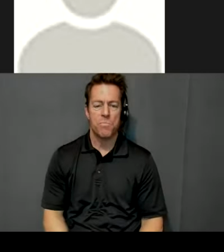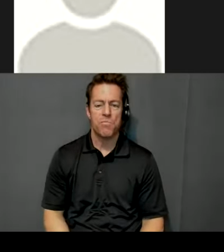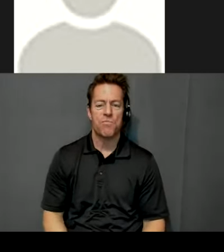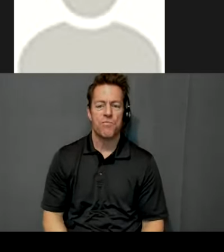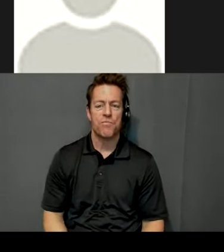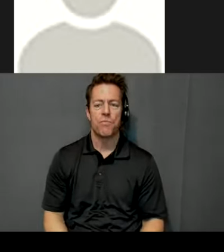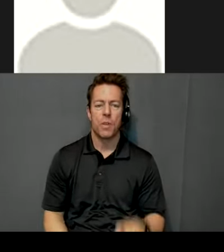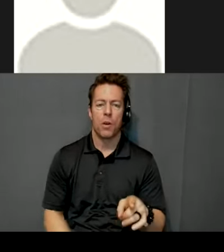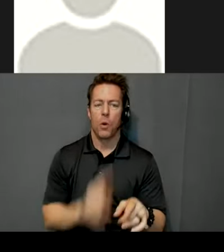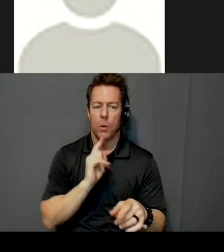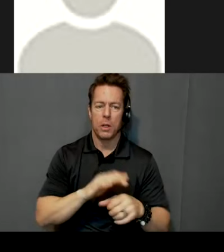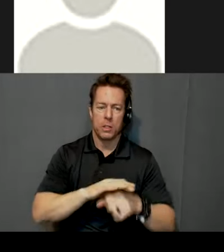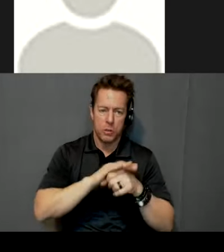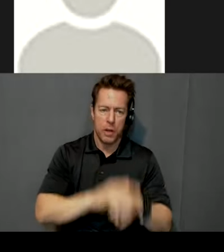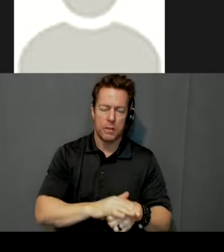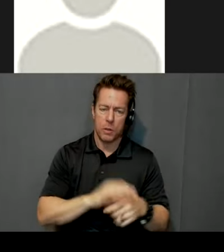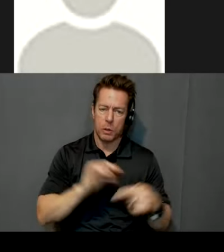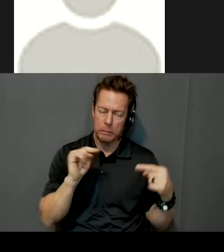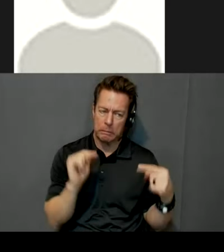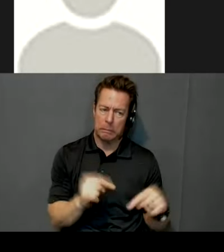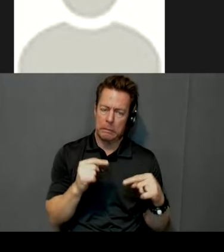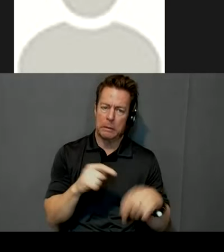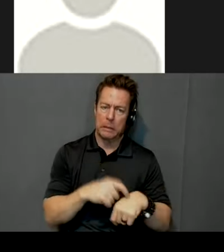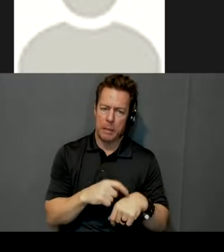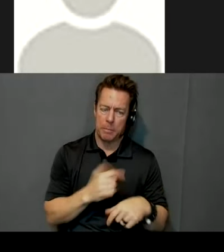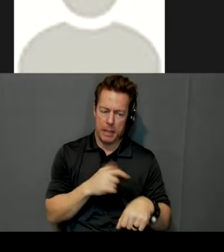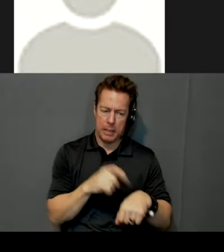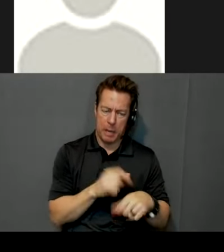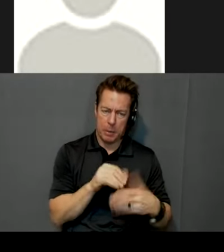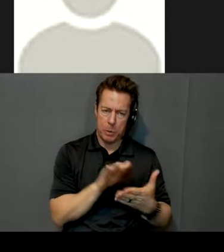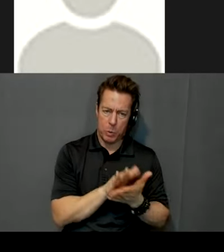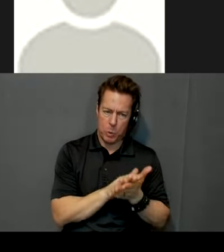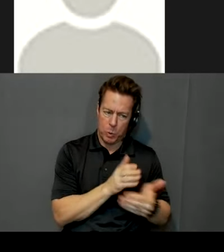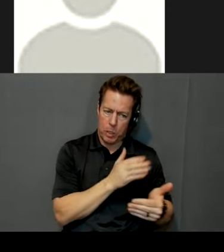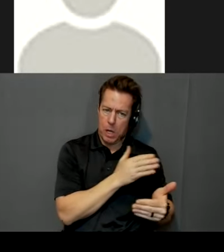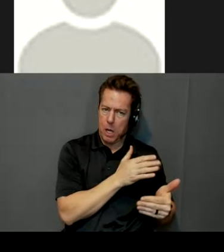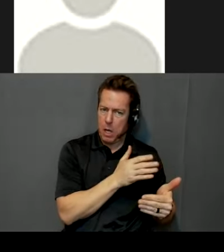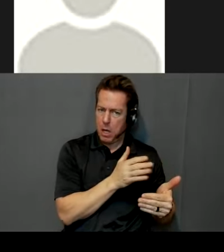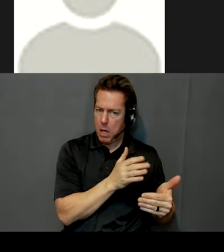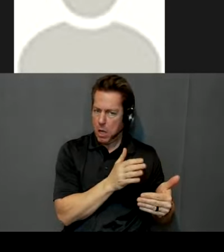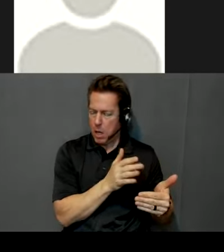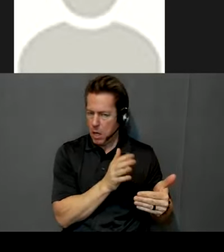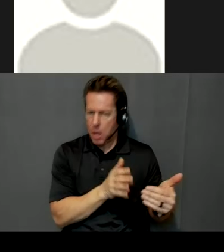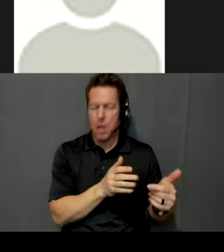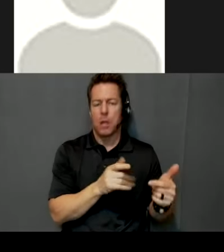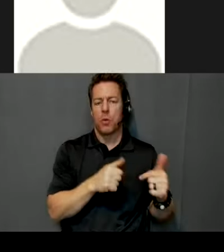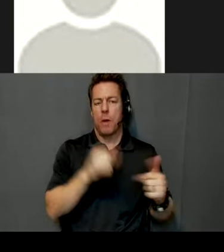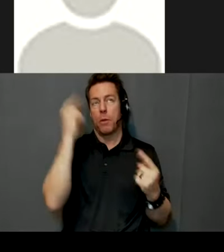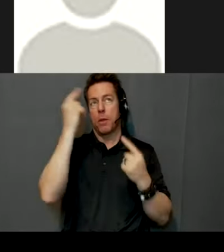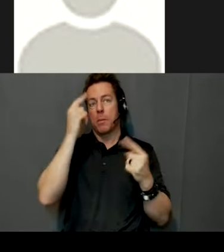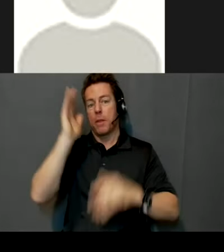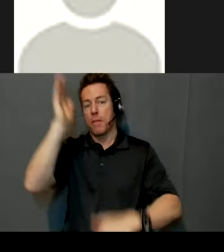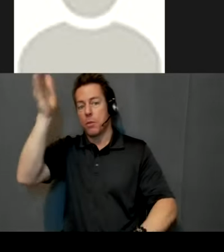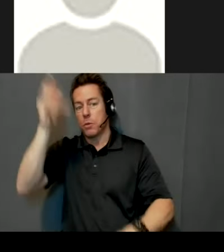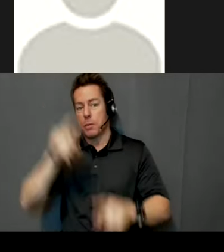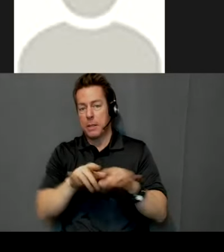really stressful and painful time in my life where I was ending my time at school, which makes you have to think about the future. But at the same time,